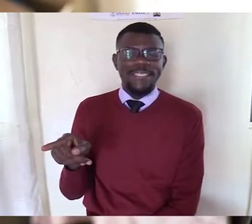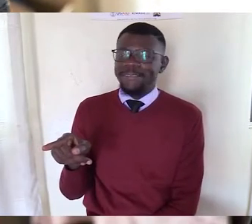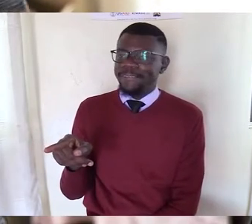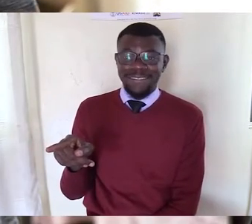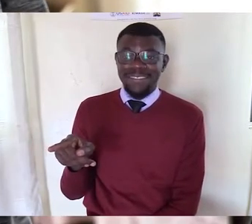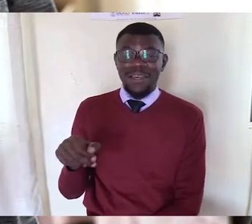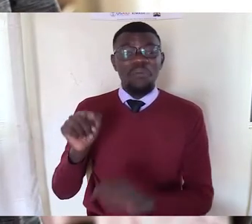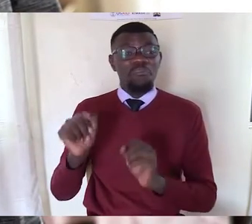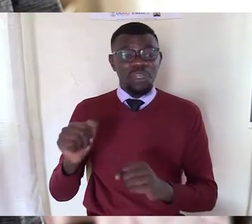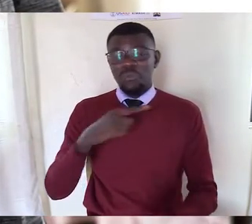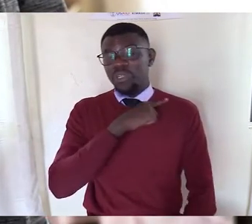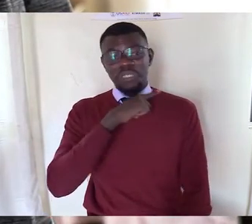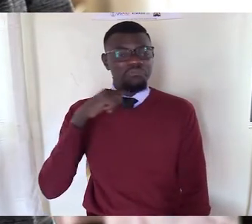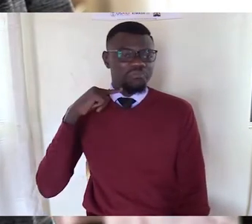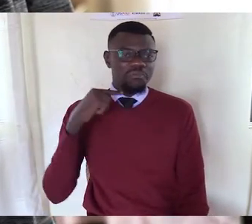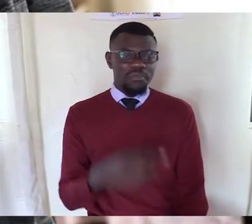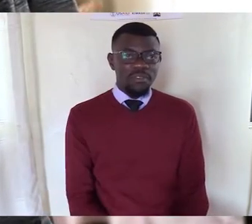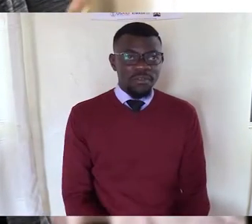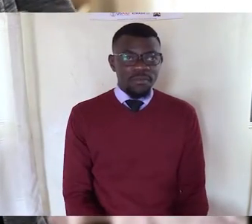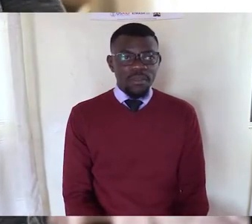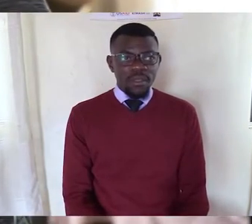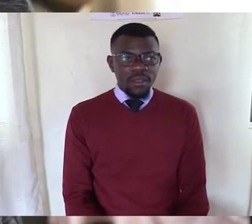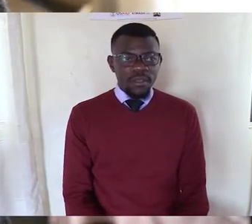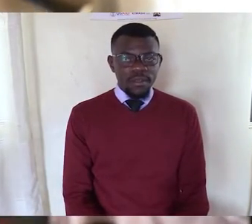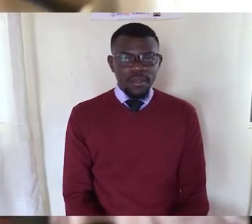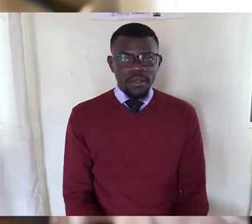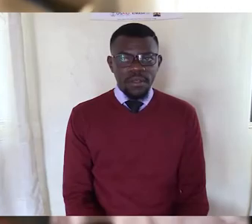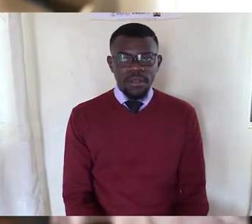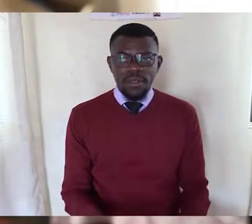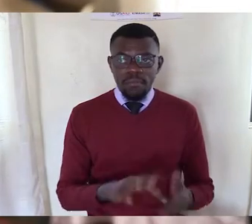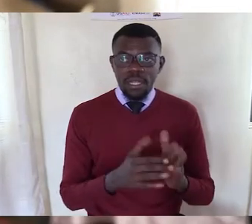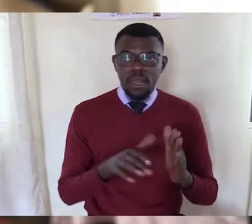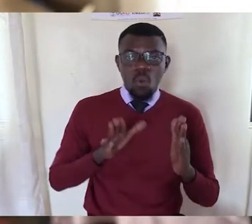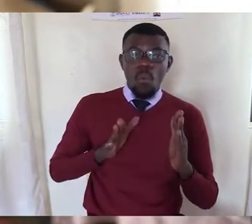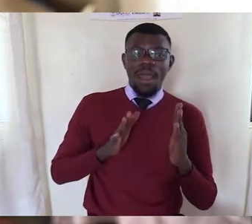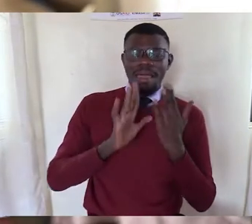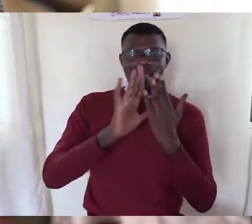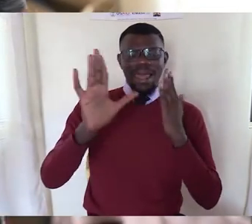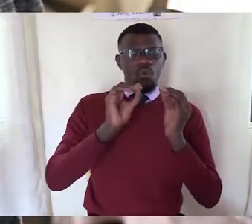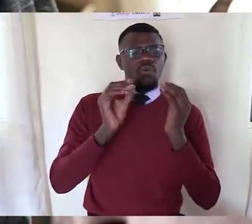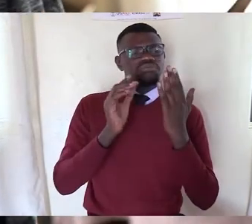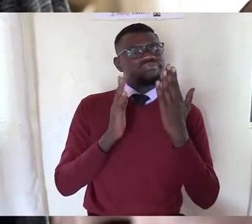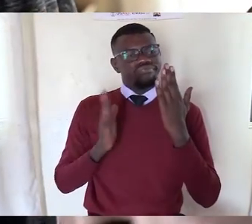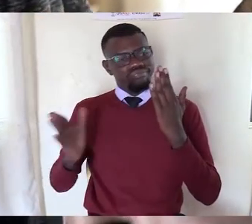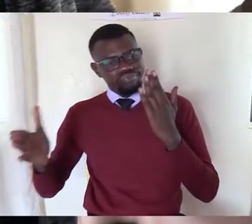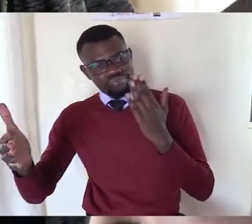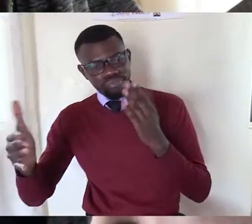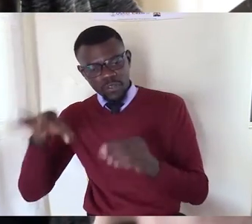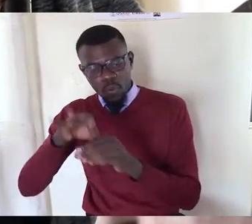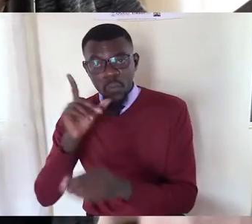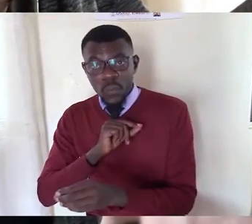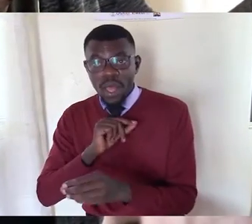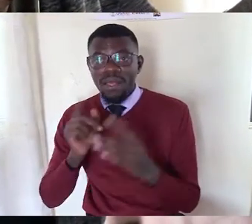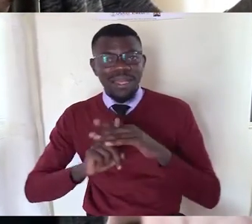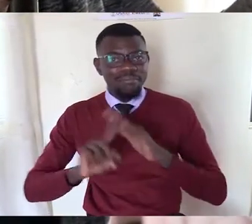leo nitauawa. So she was to be given a chance to vote and run away before the